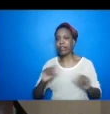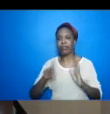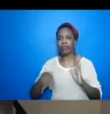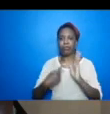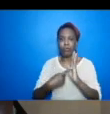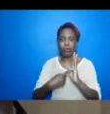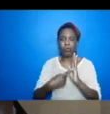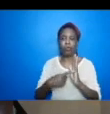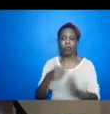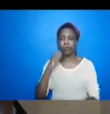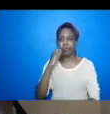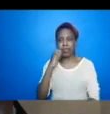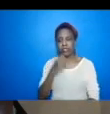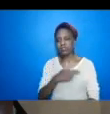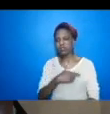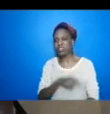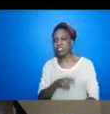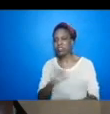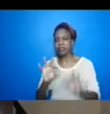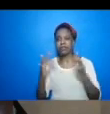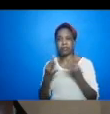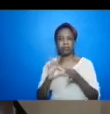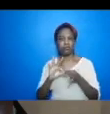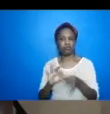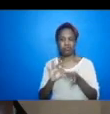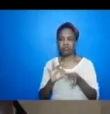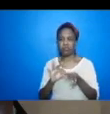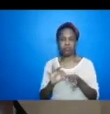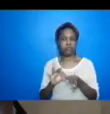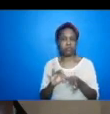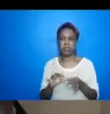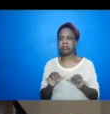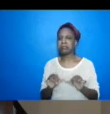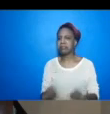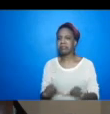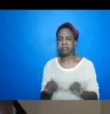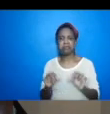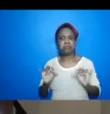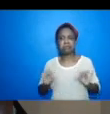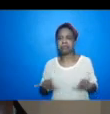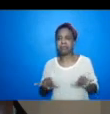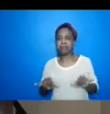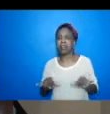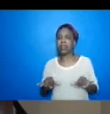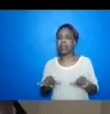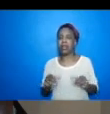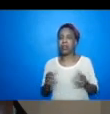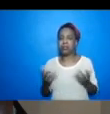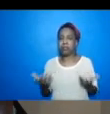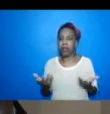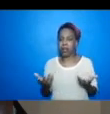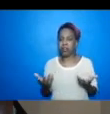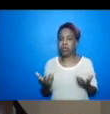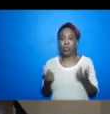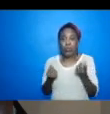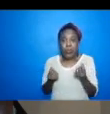family, relationship you have, you're always in those. It's just that the context decides how those get performed at any given moment.